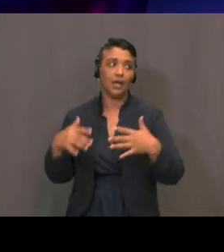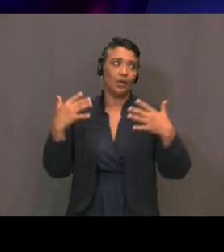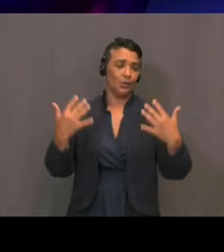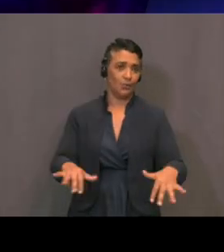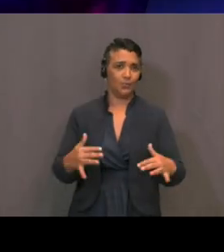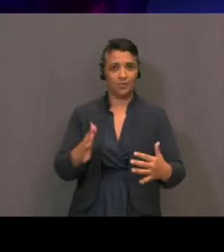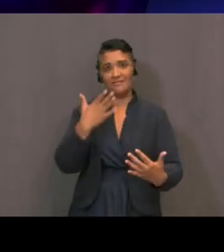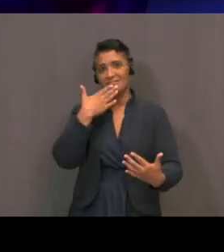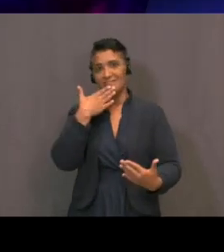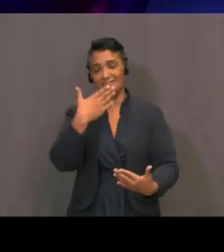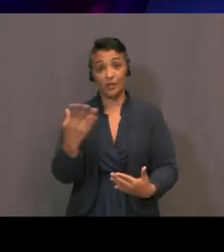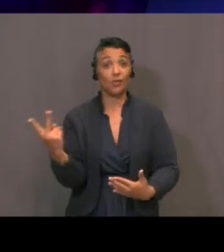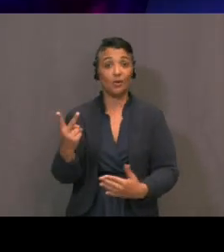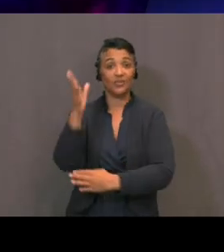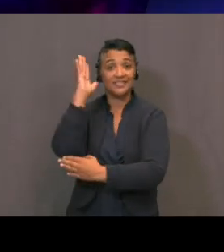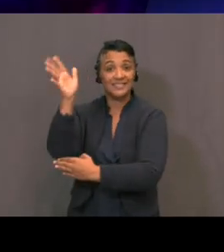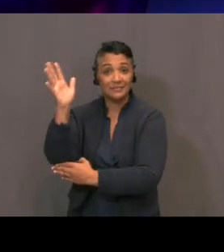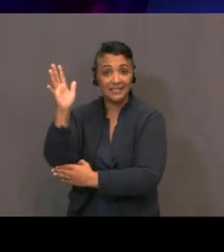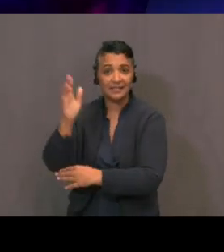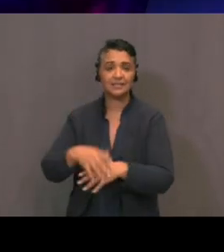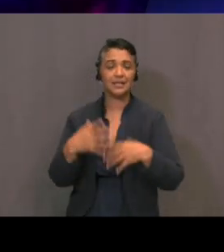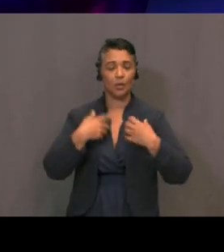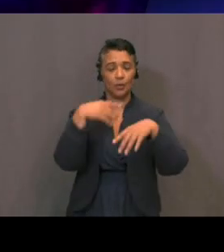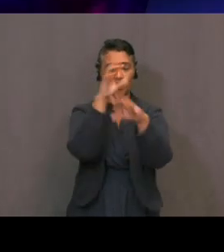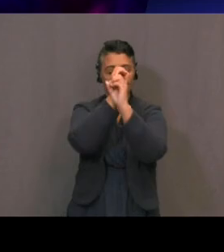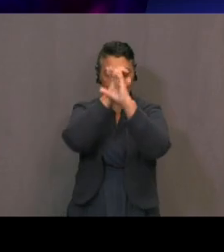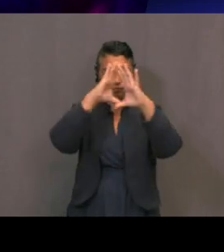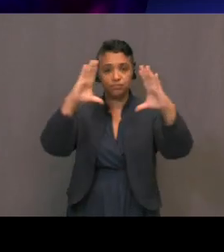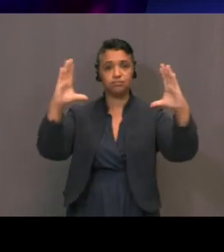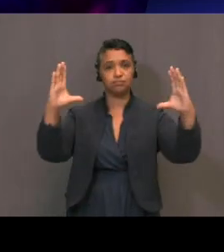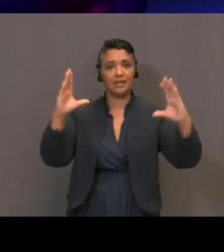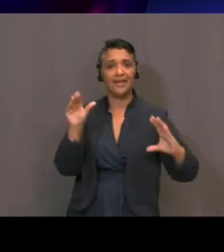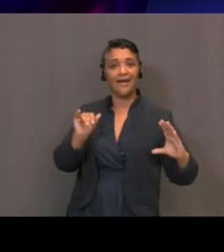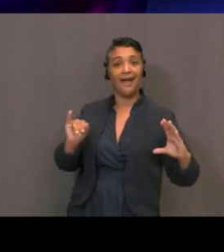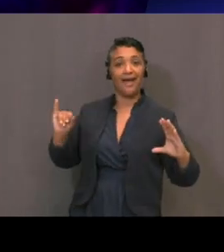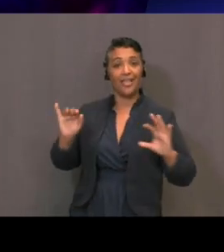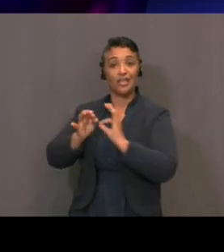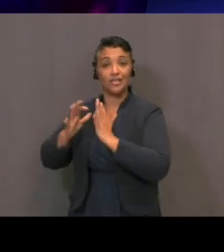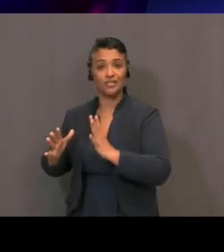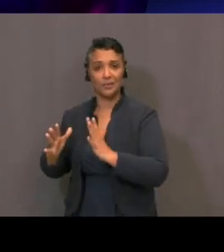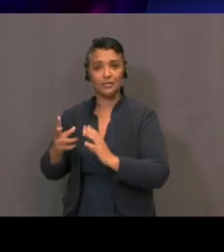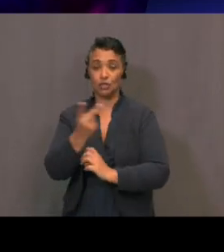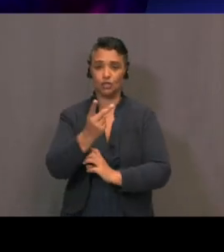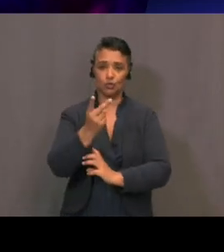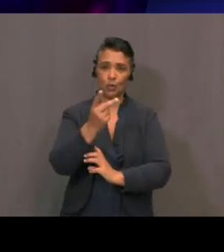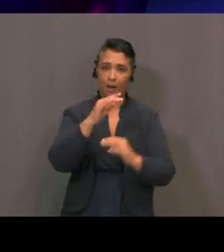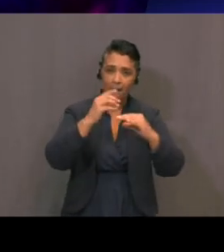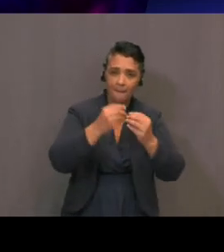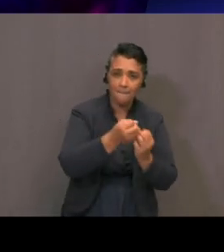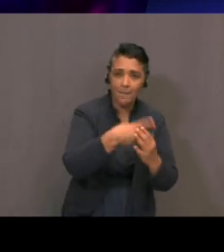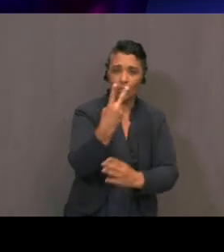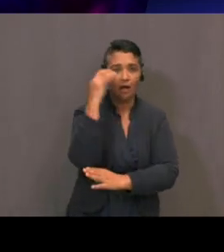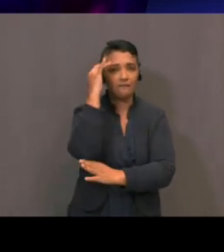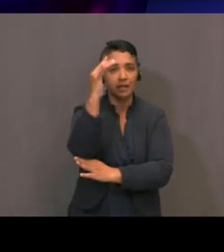thanks to both of you, well beyond, I think, the world of AI and interpretation, very philosophical.